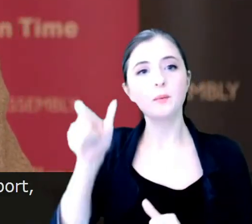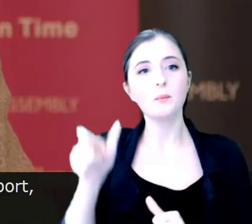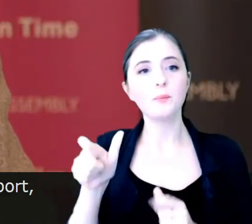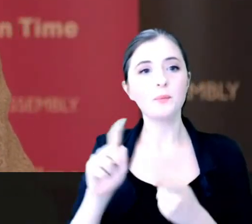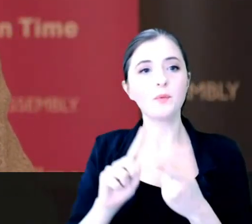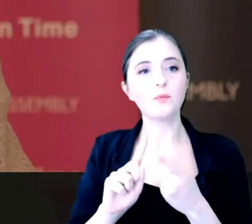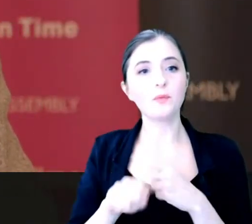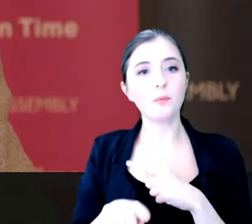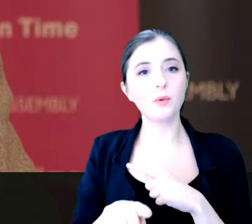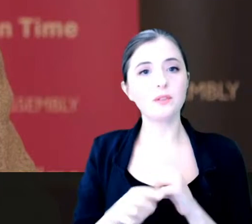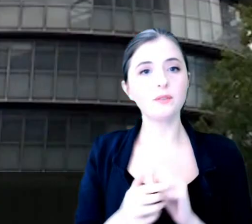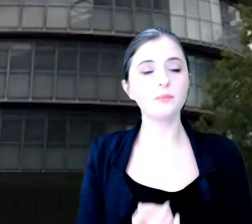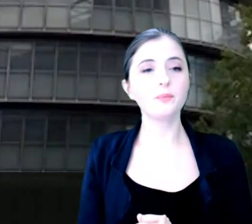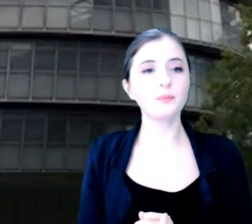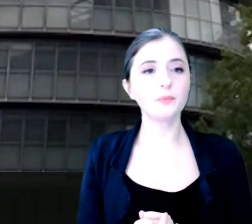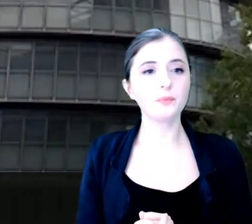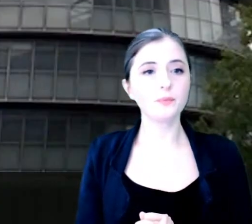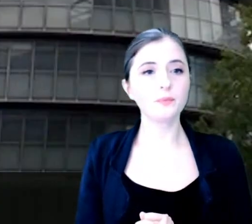Thank you, Chair.